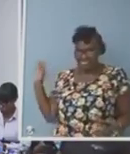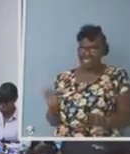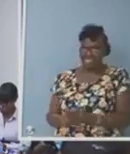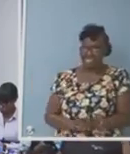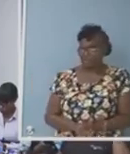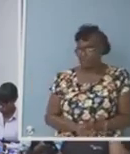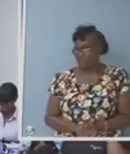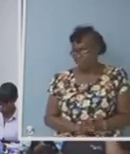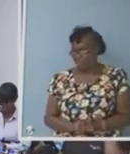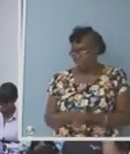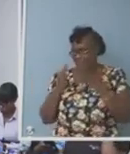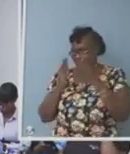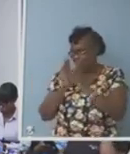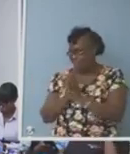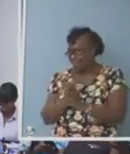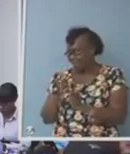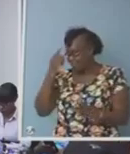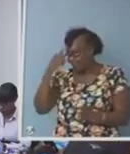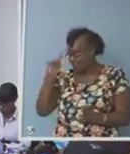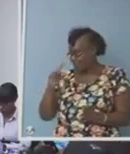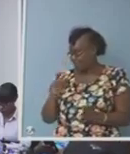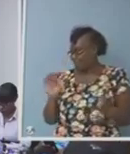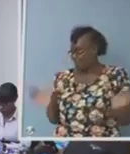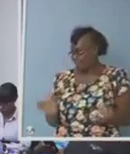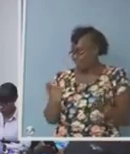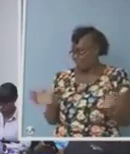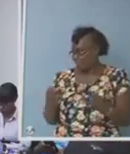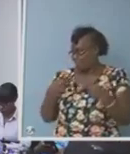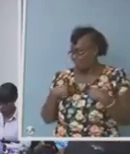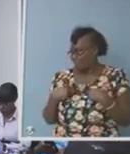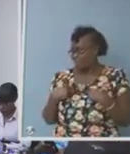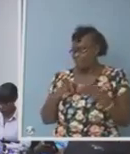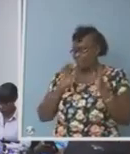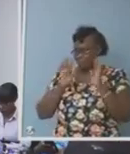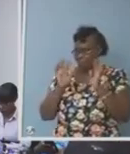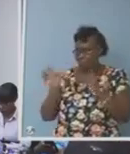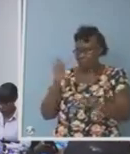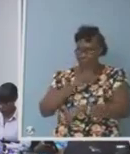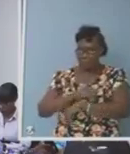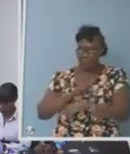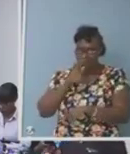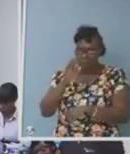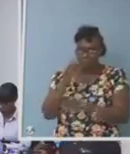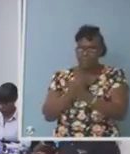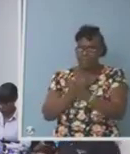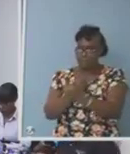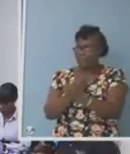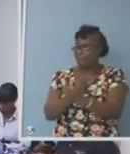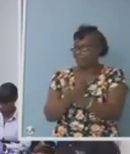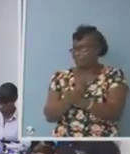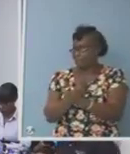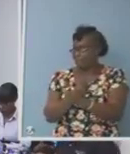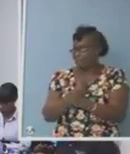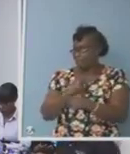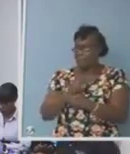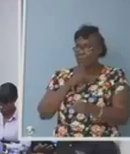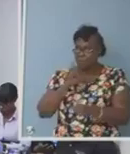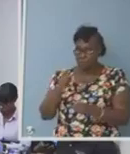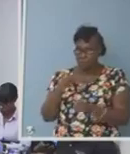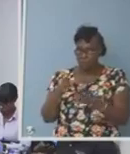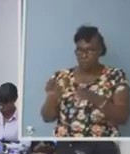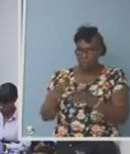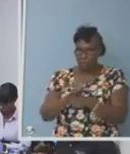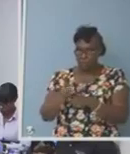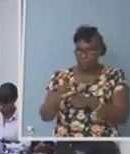do we encourage you to have a wonderful day. Be safe and ensure to practice your